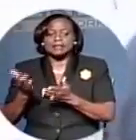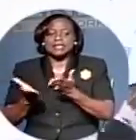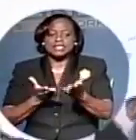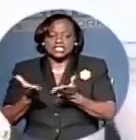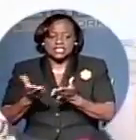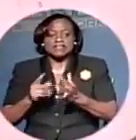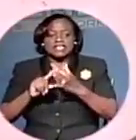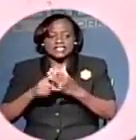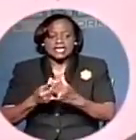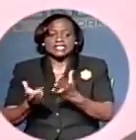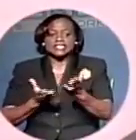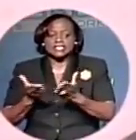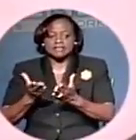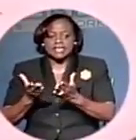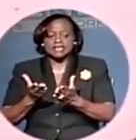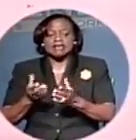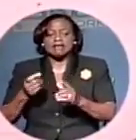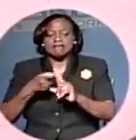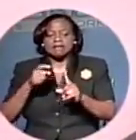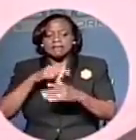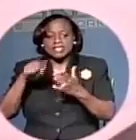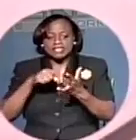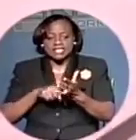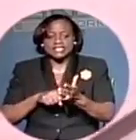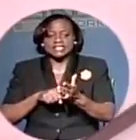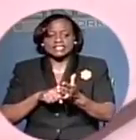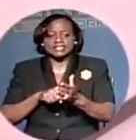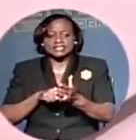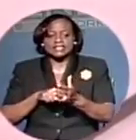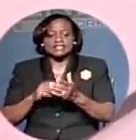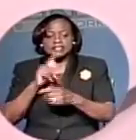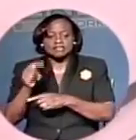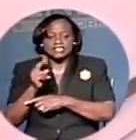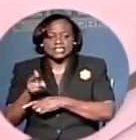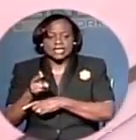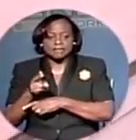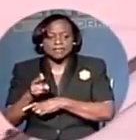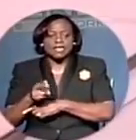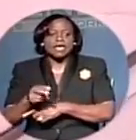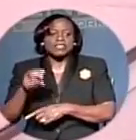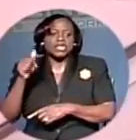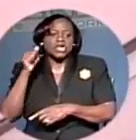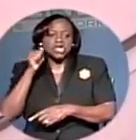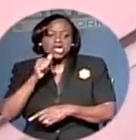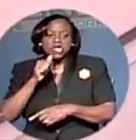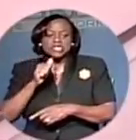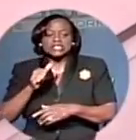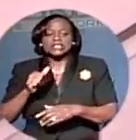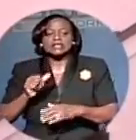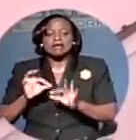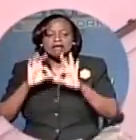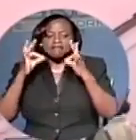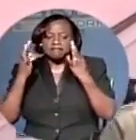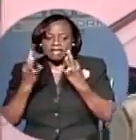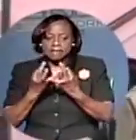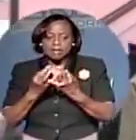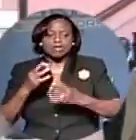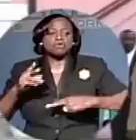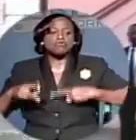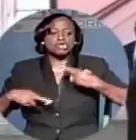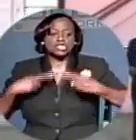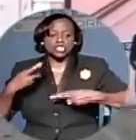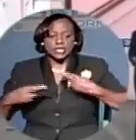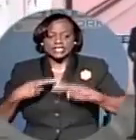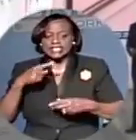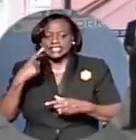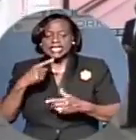this Thursday. In court, Conover's family rejoiced silently as the sentence was handed down. A mother told reporters the family can finally move on with